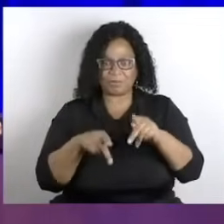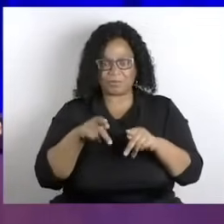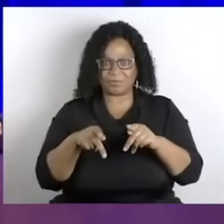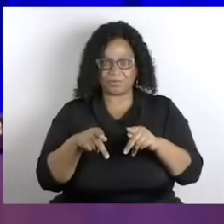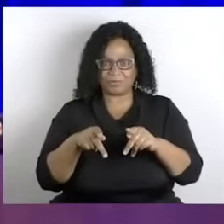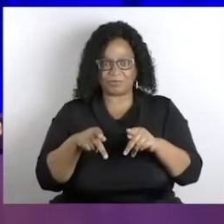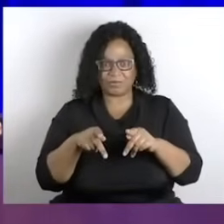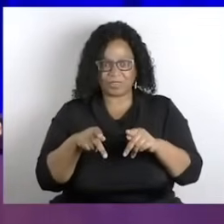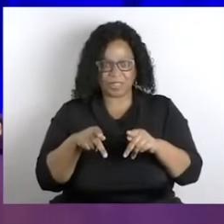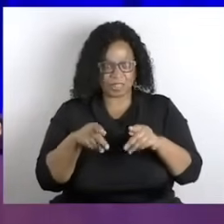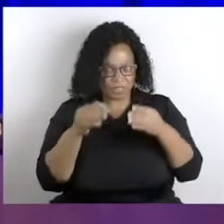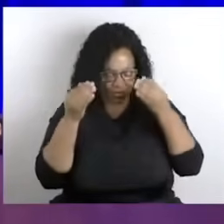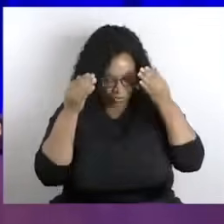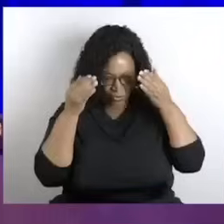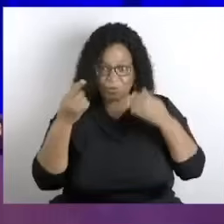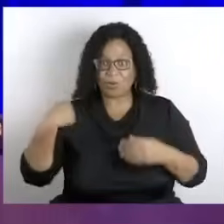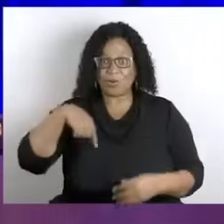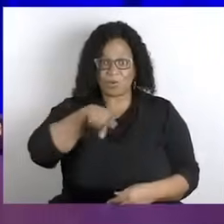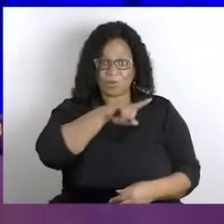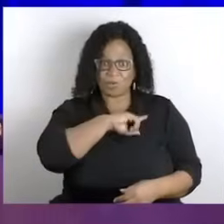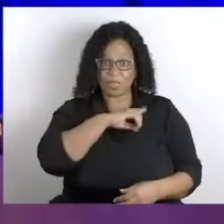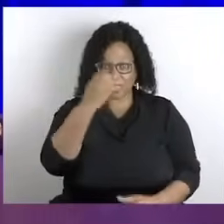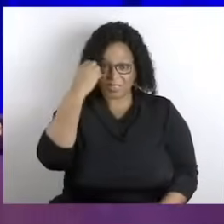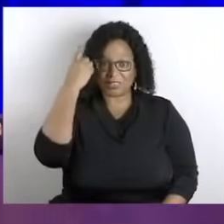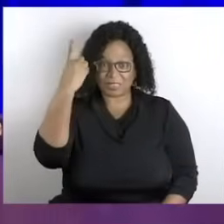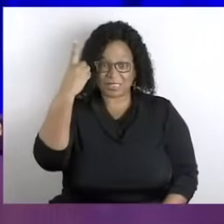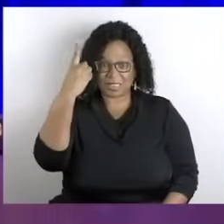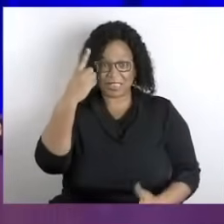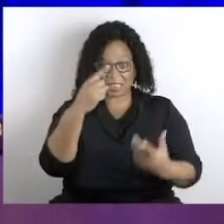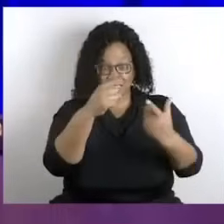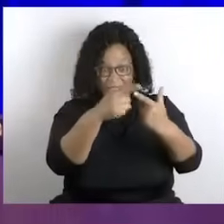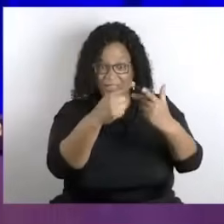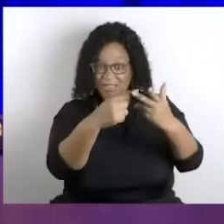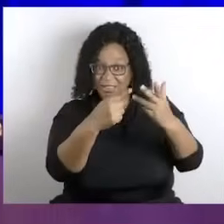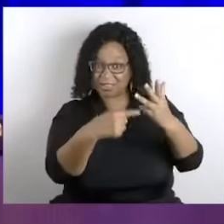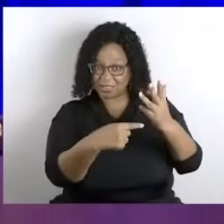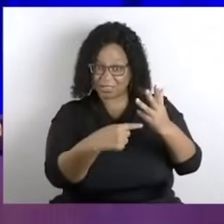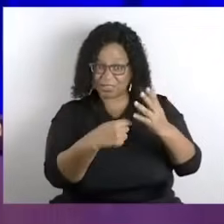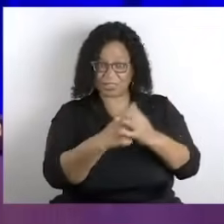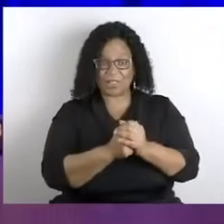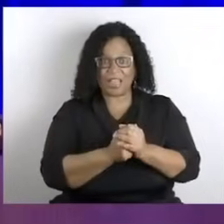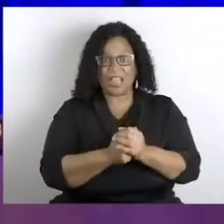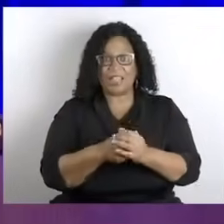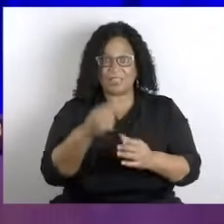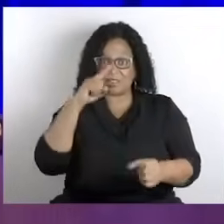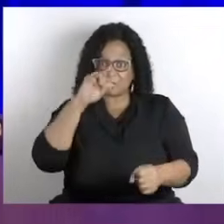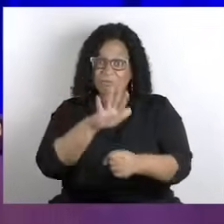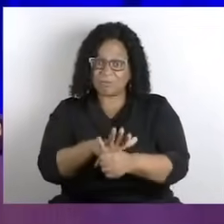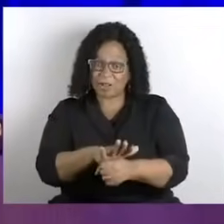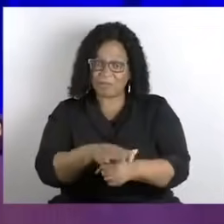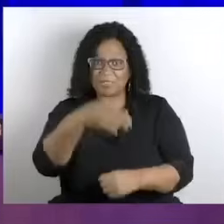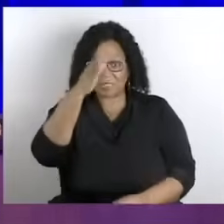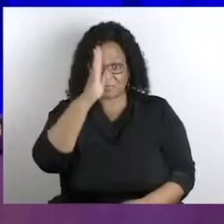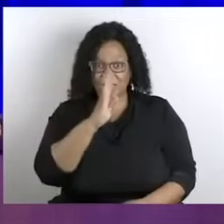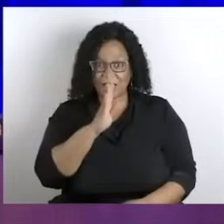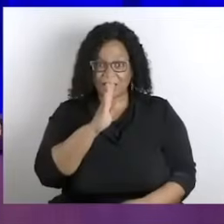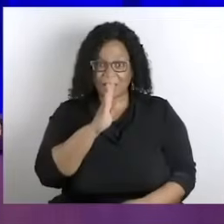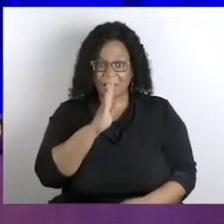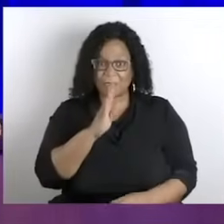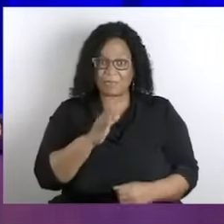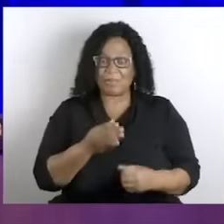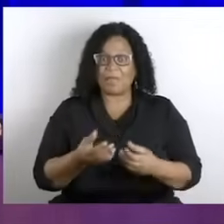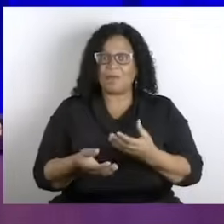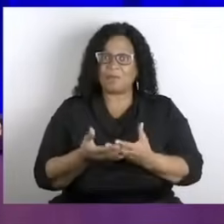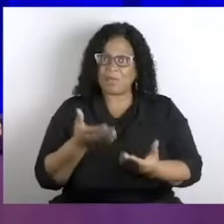For if we understand these principles, if we understand this promise of God, we just might live